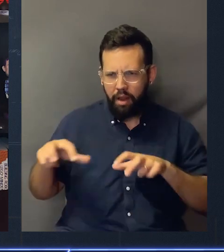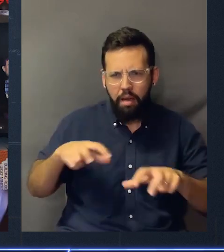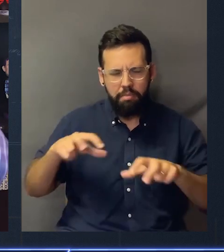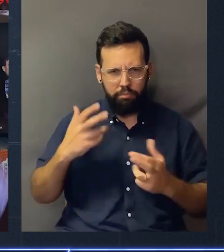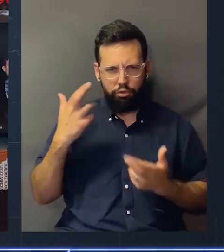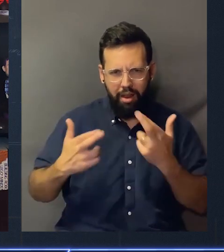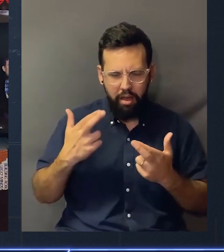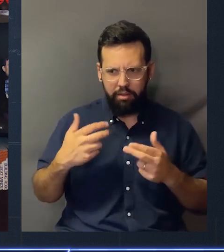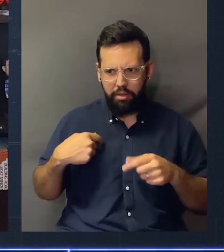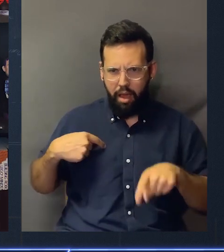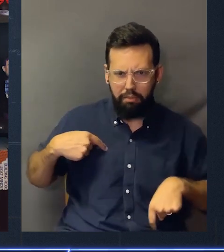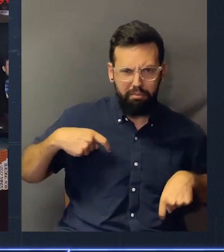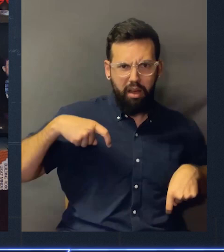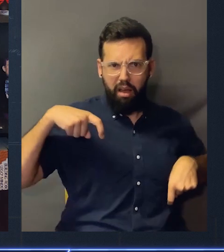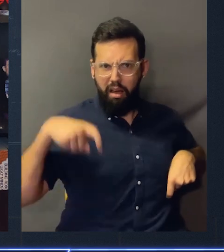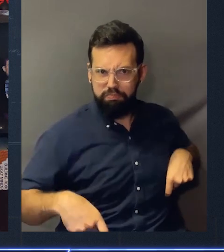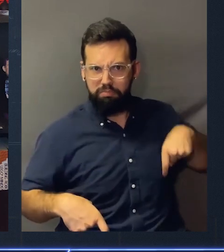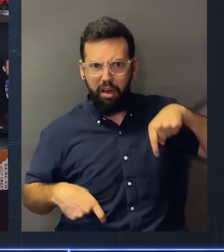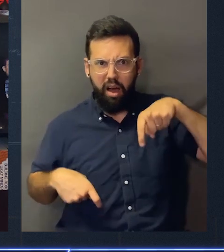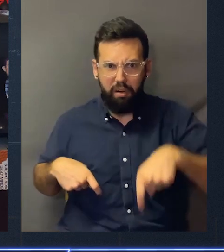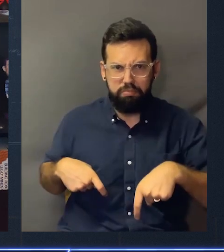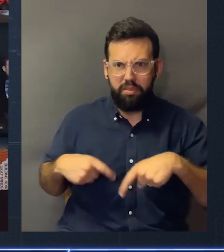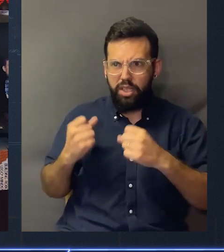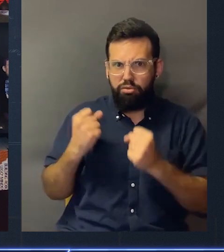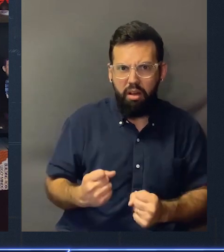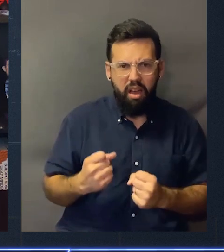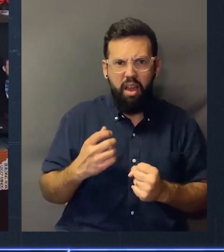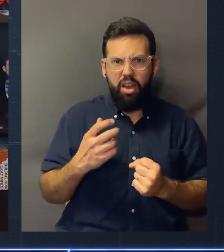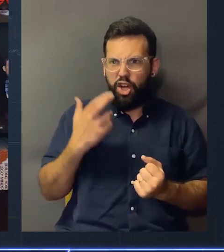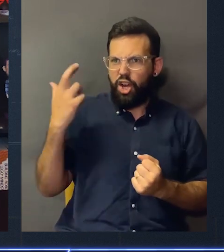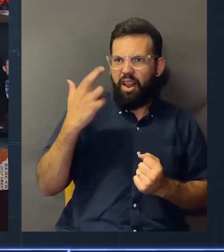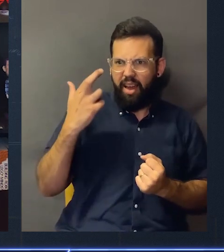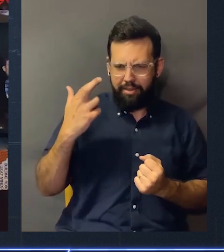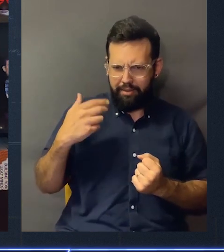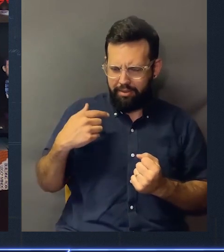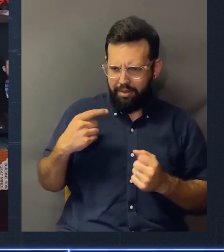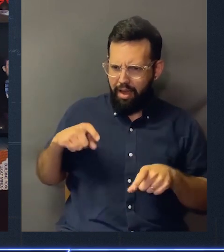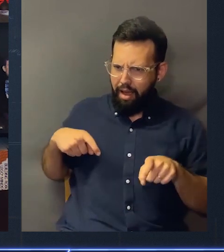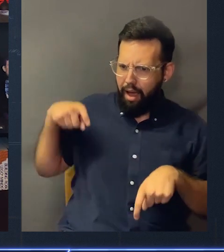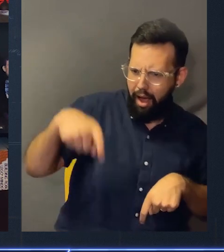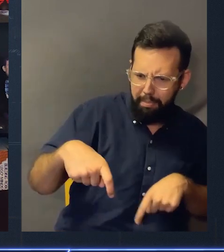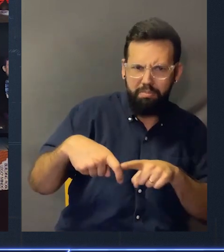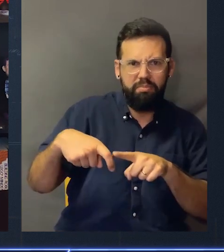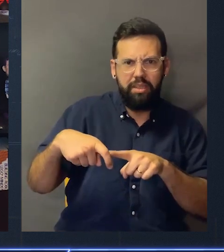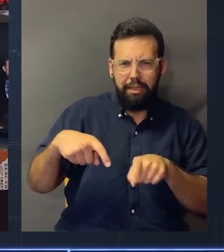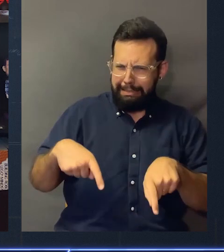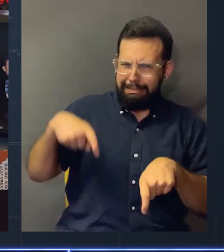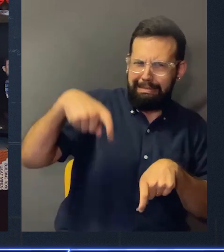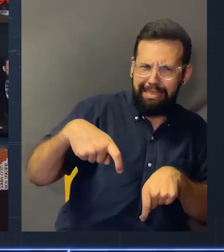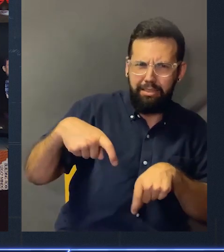like taking these really big steps to go really, really high. And I realize I'm actually almost hyperextending my knees